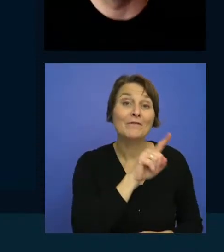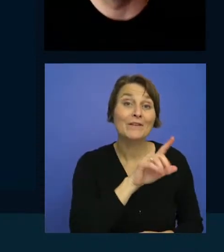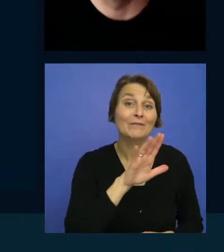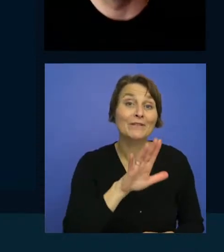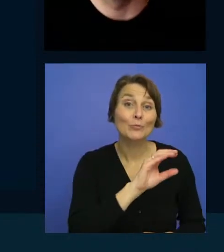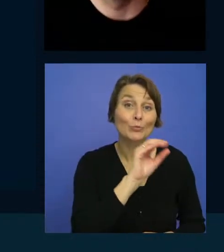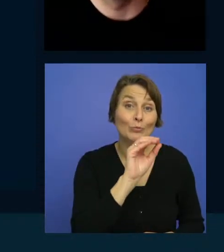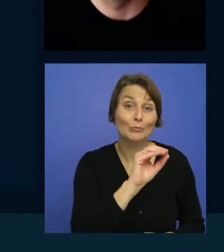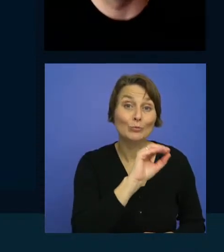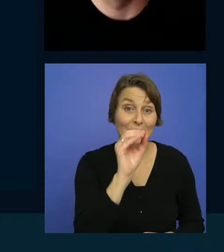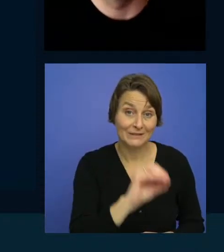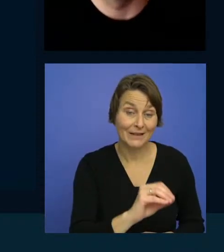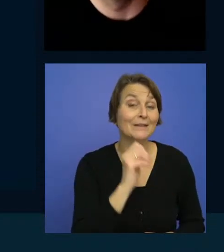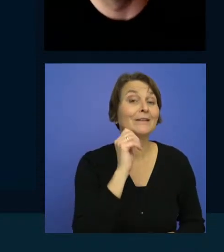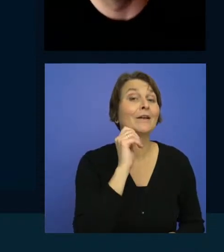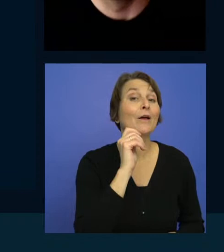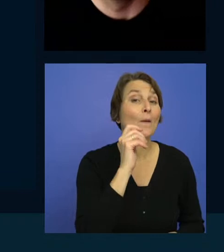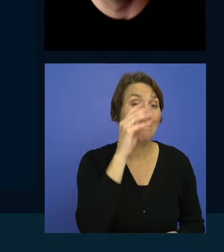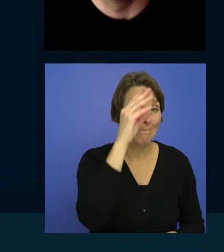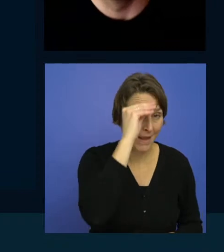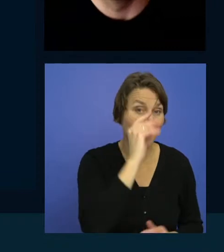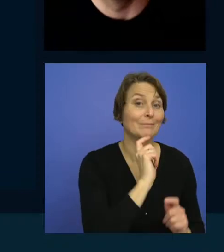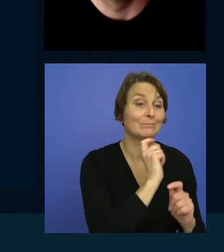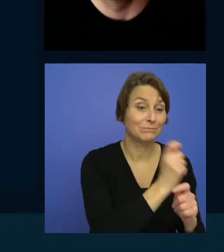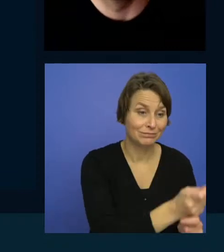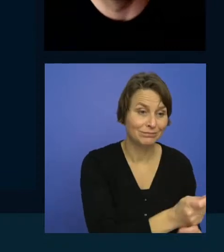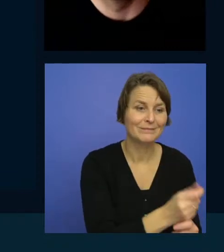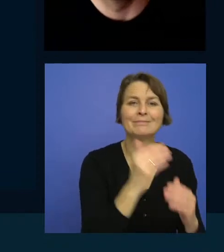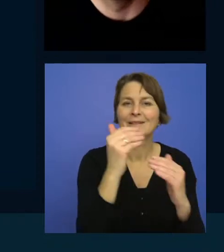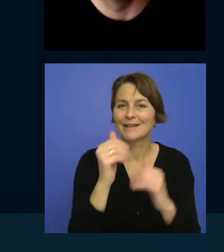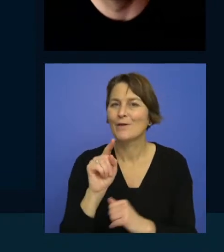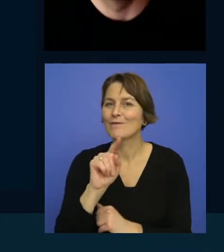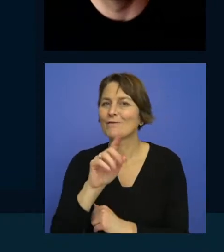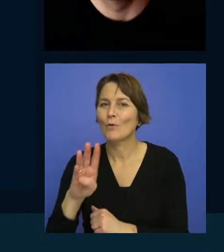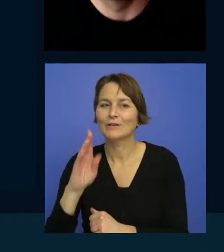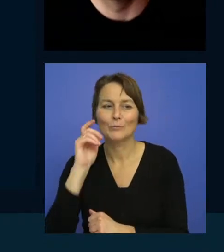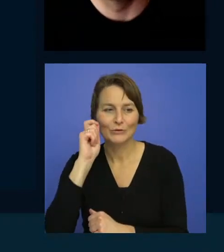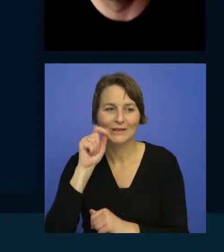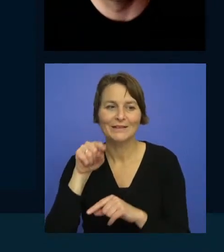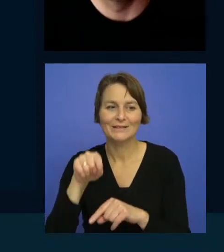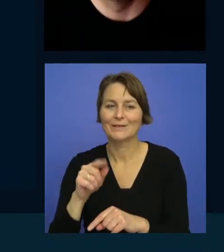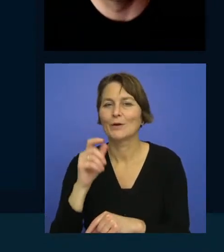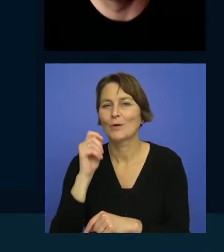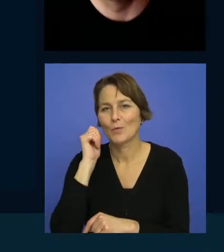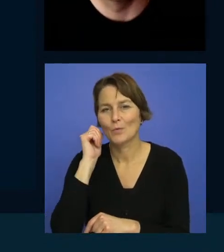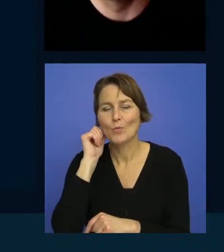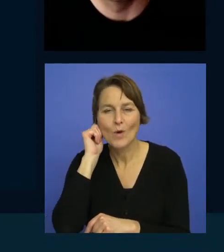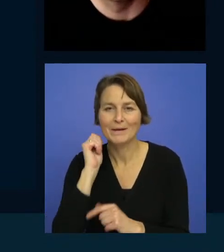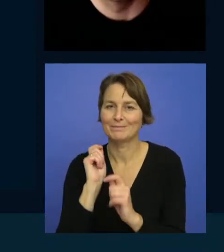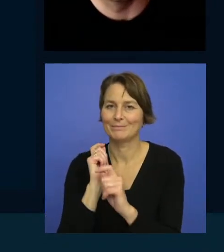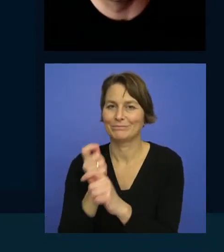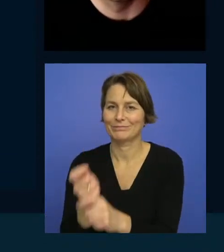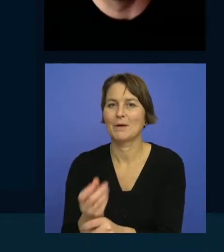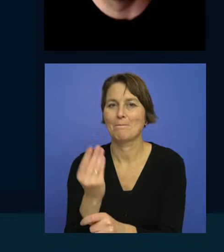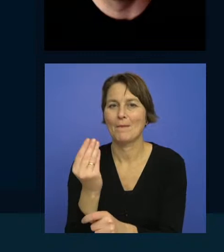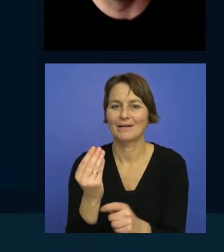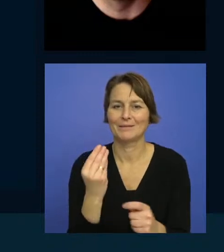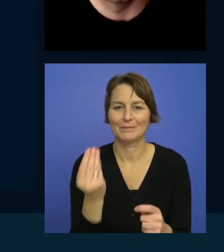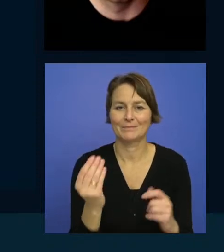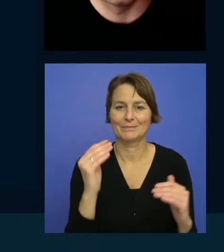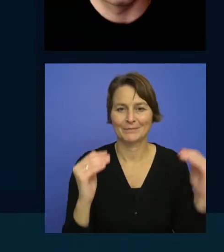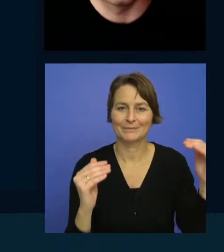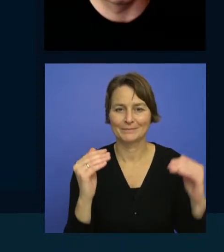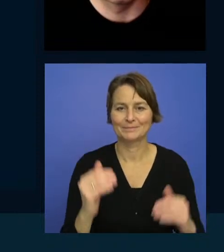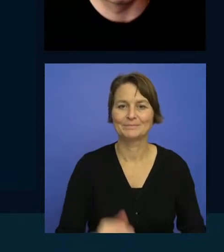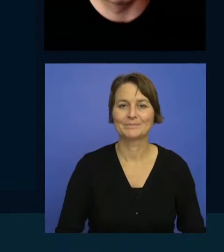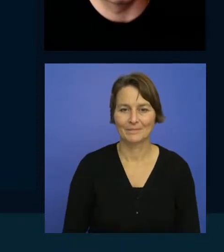and 14% of women that apply. So this might be a much more promising model for my problem. And so what I'm going to do now is actually